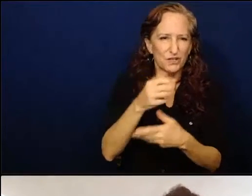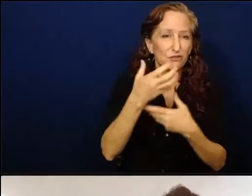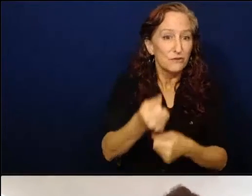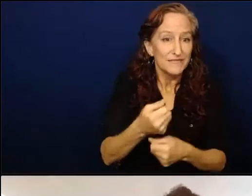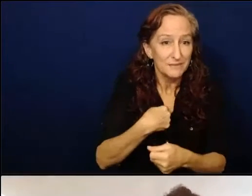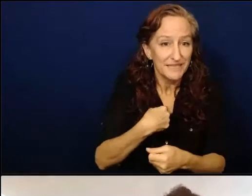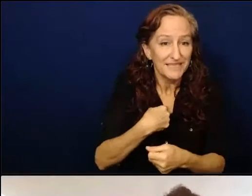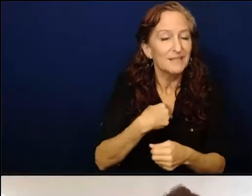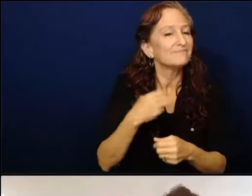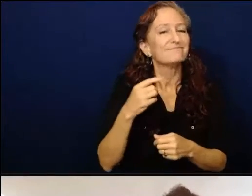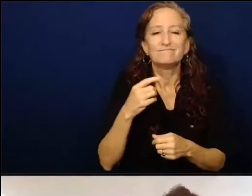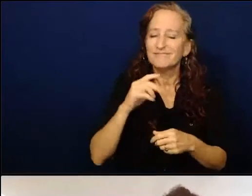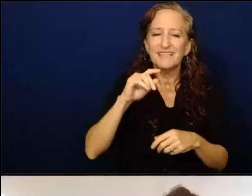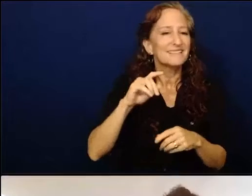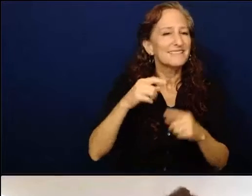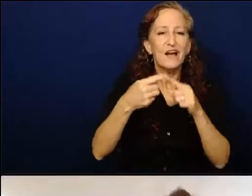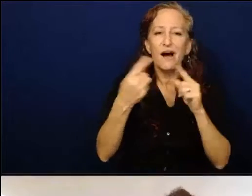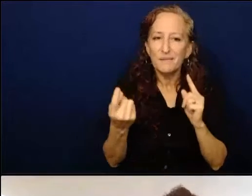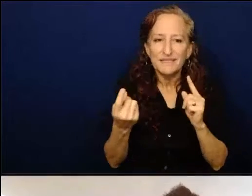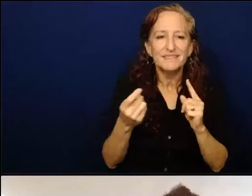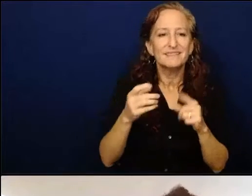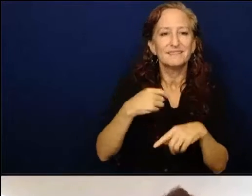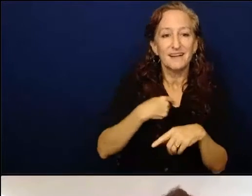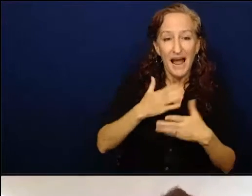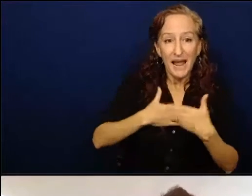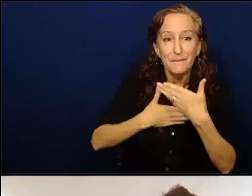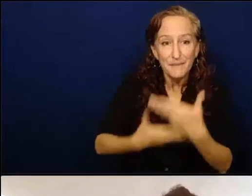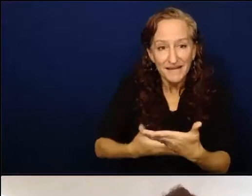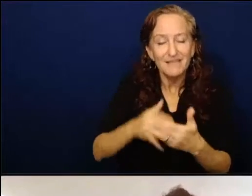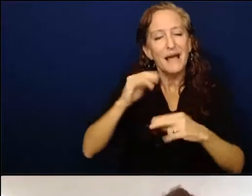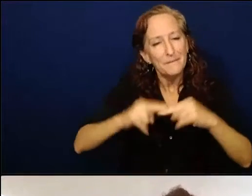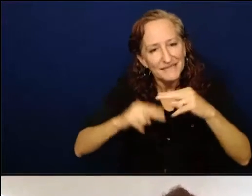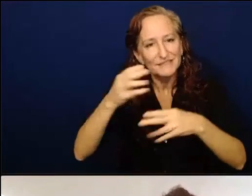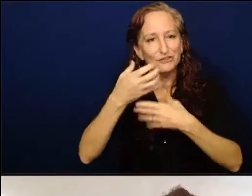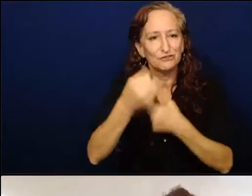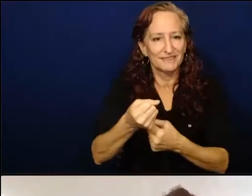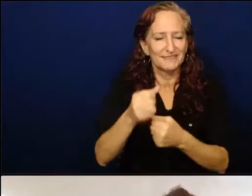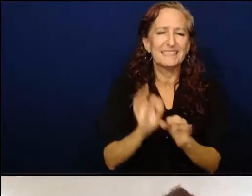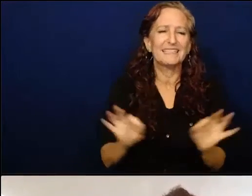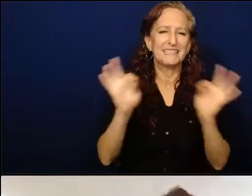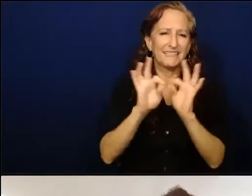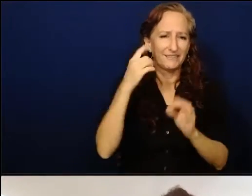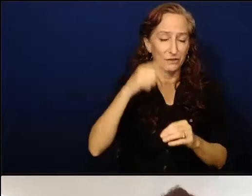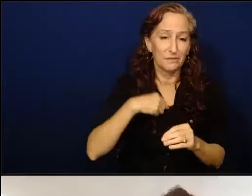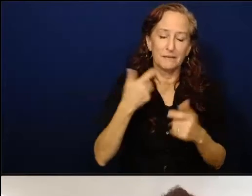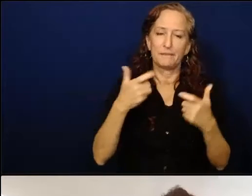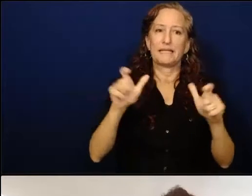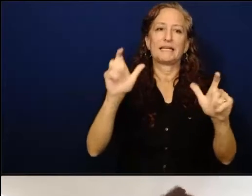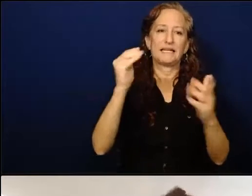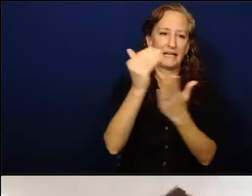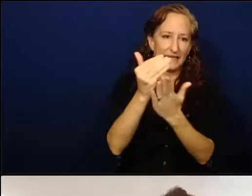you're aware and how you're changing behaviors or how you're going to change your decisions next time has been key for me, and has been probably one of the biggest lessons I've